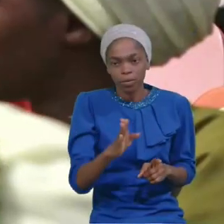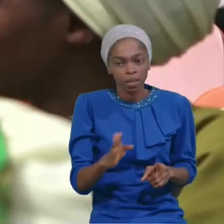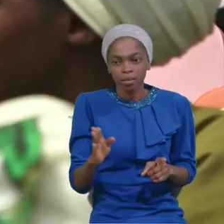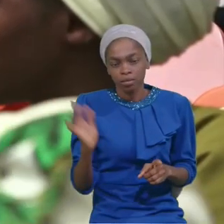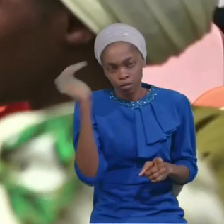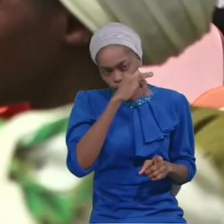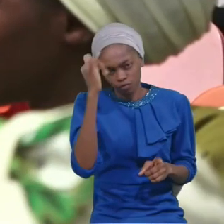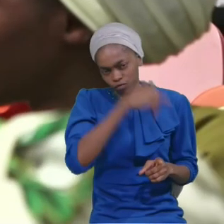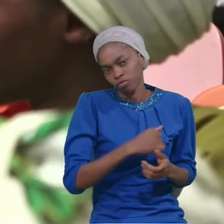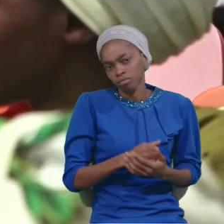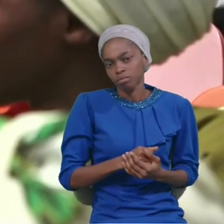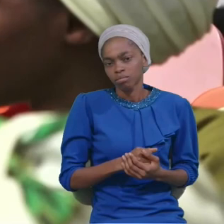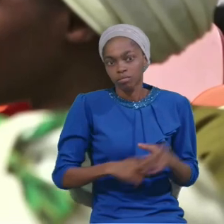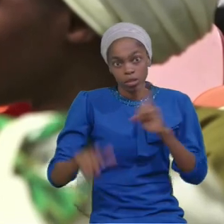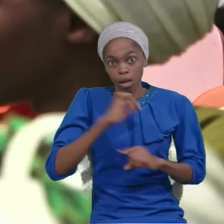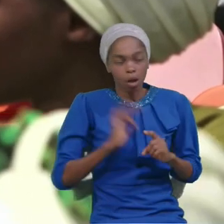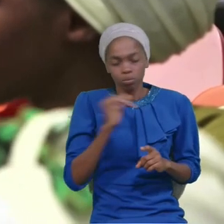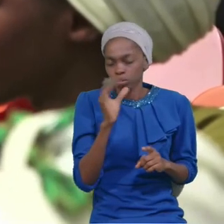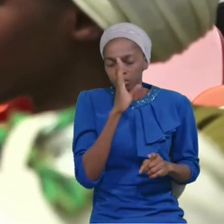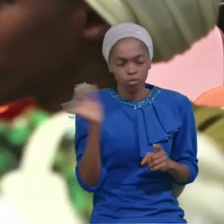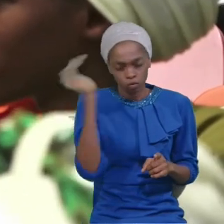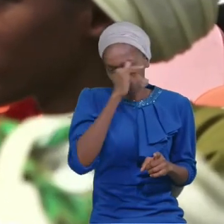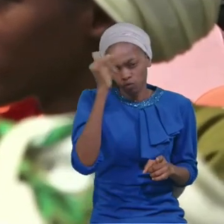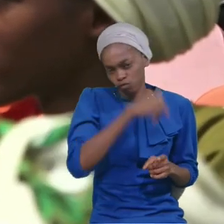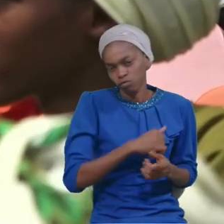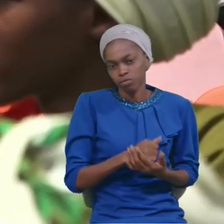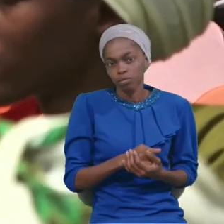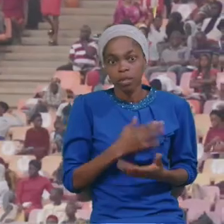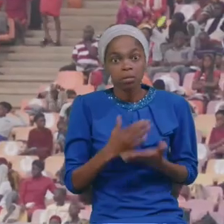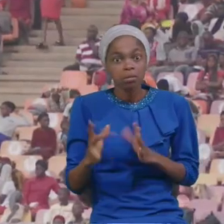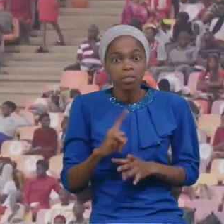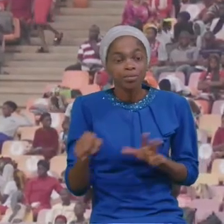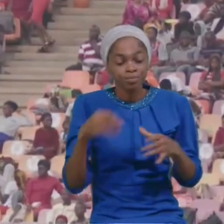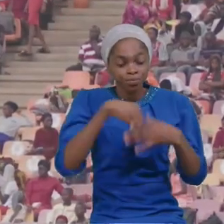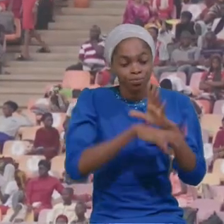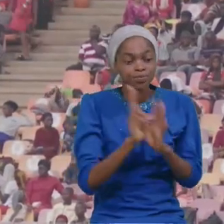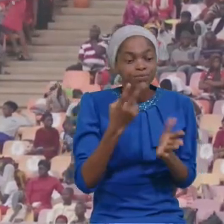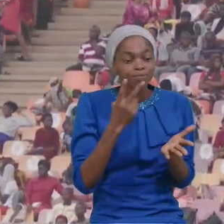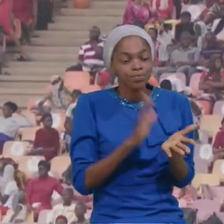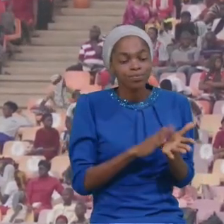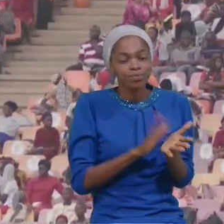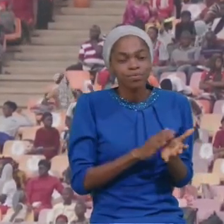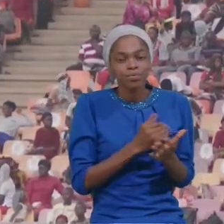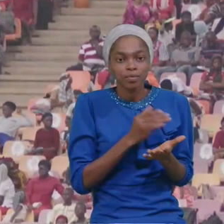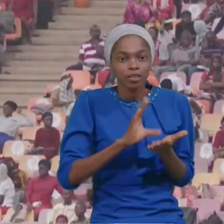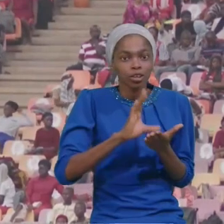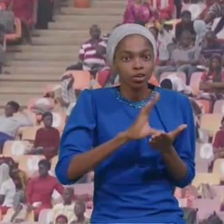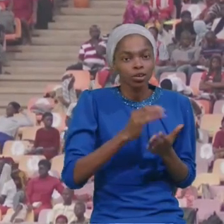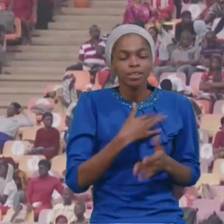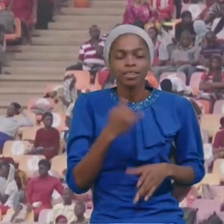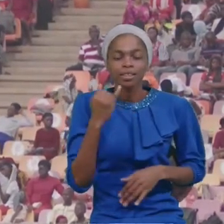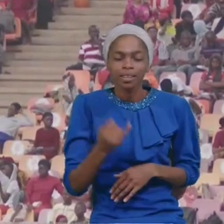and, you spent 3 years, 4 years, 5 years, 7 years in college, and the final exam that